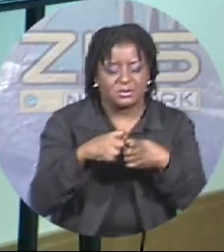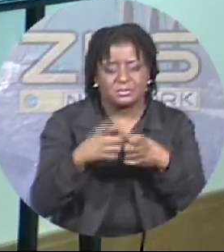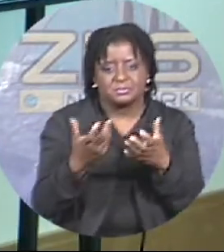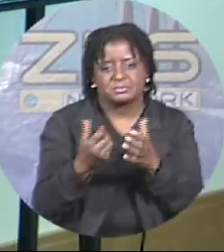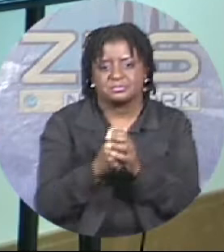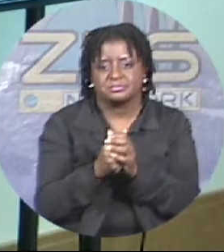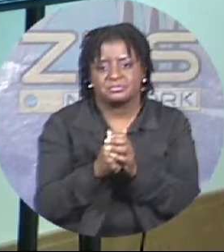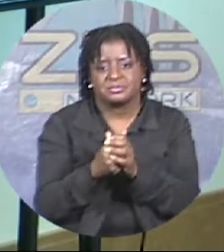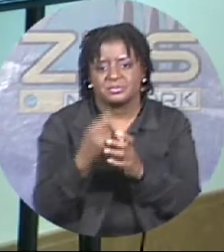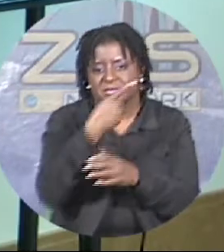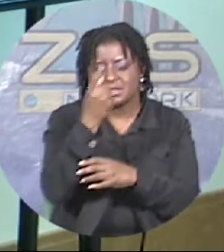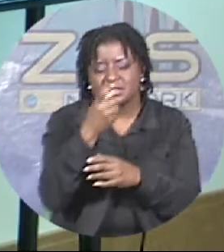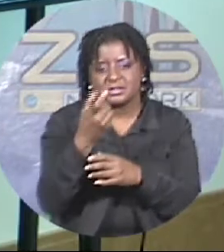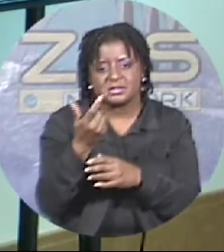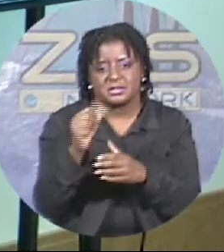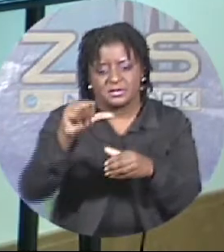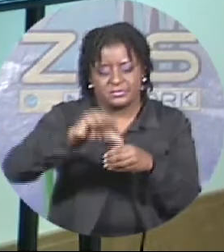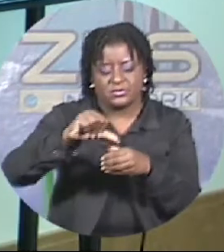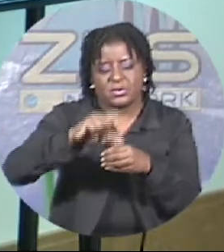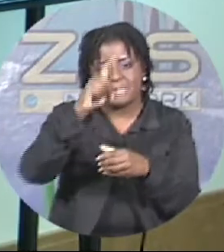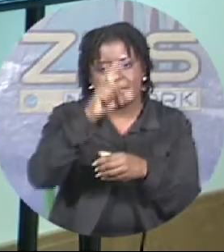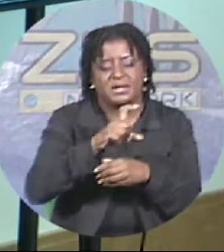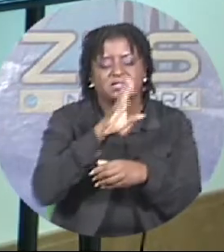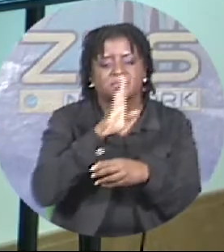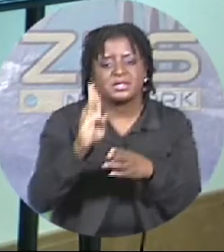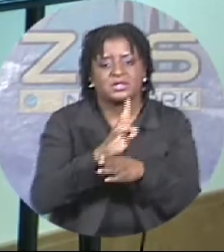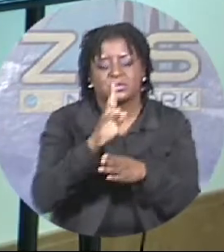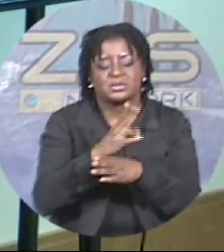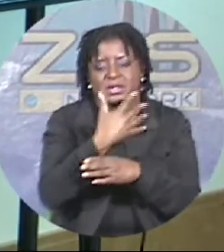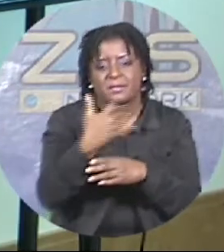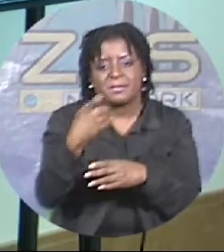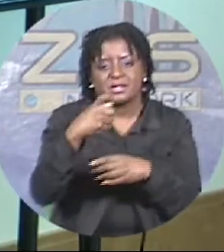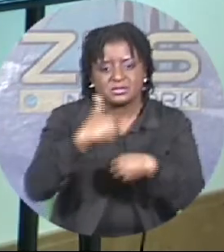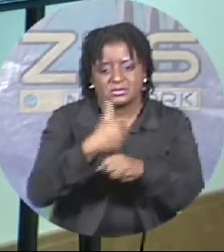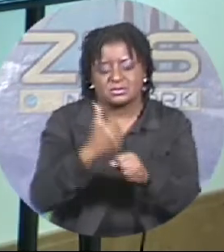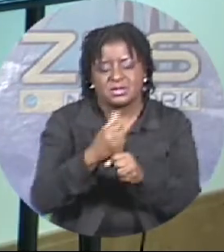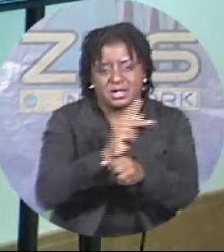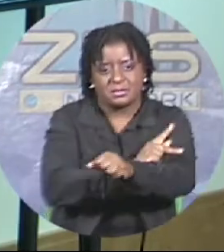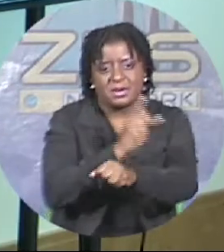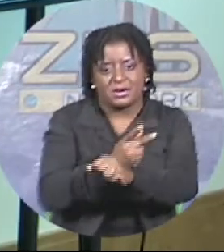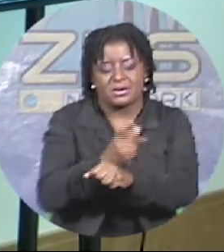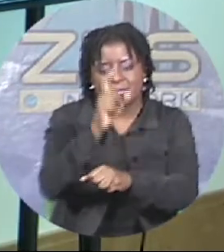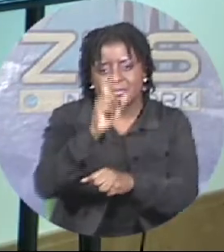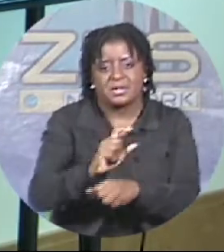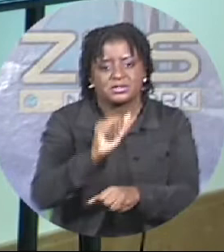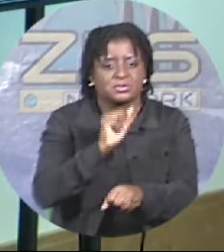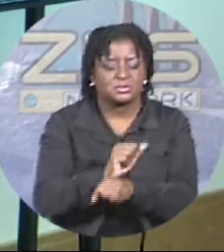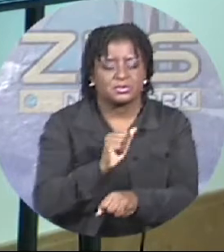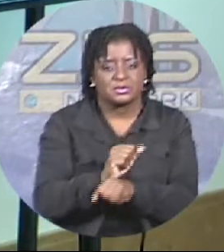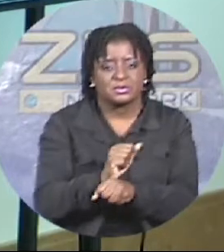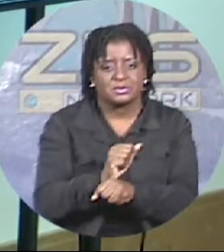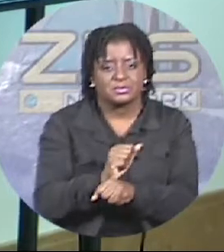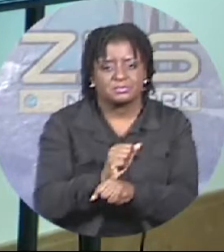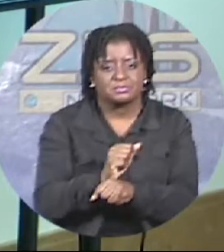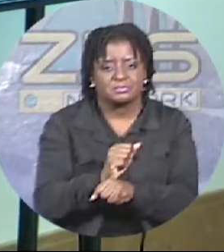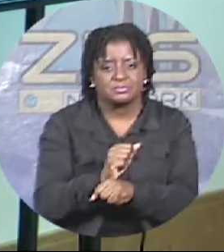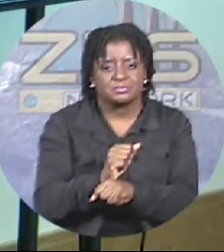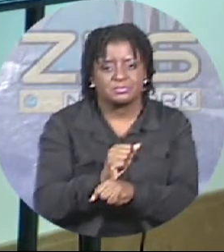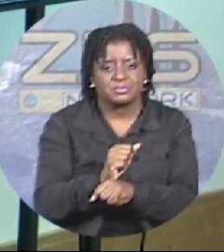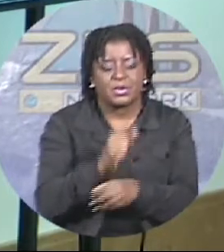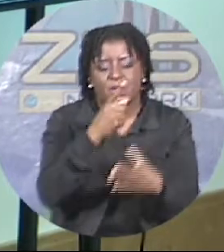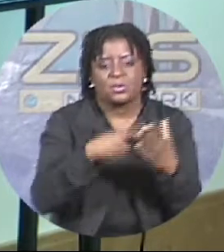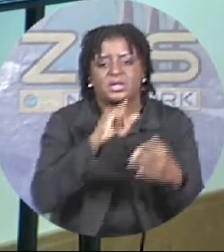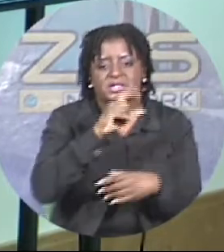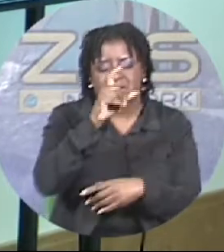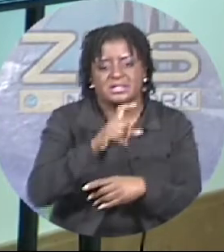it, because you know, fuel has to be used, they have to generate power, and it has to work. What is needed is an